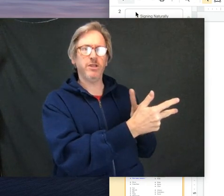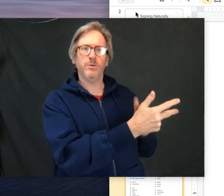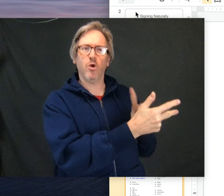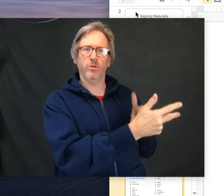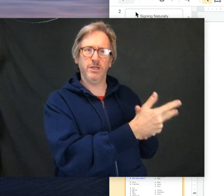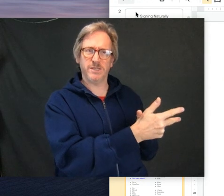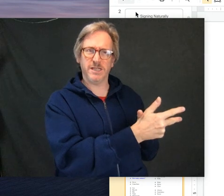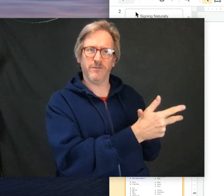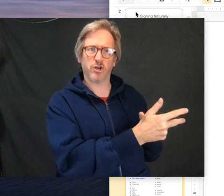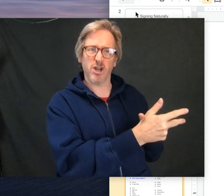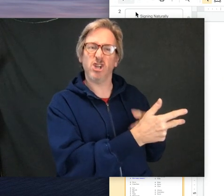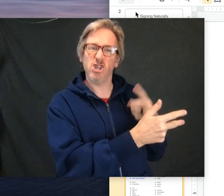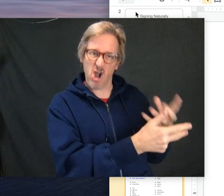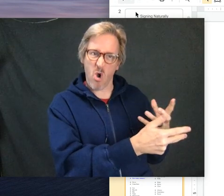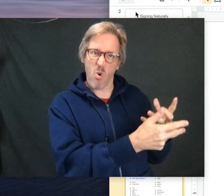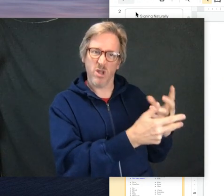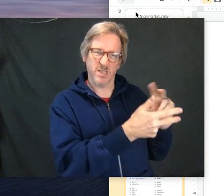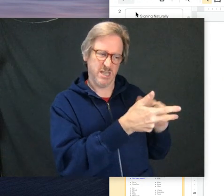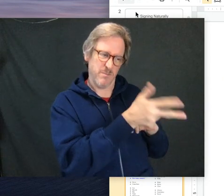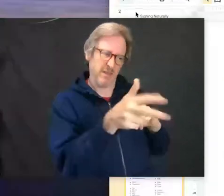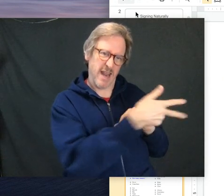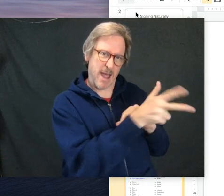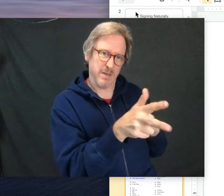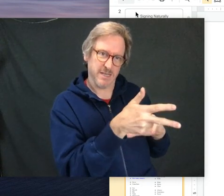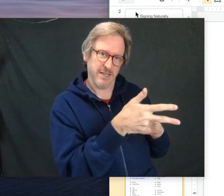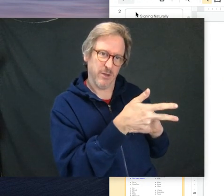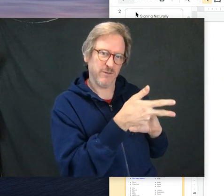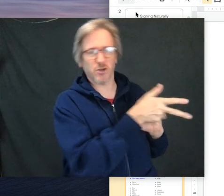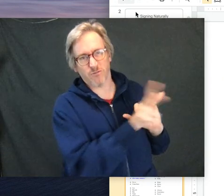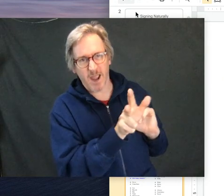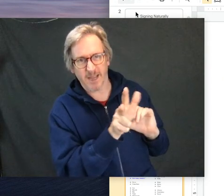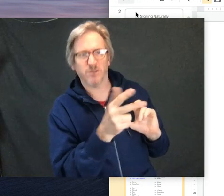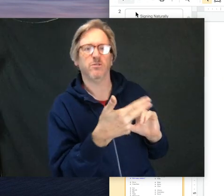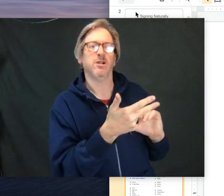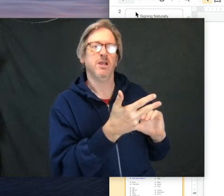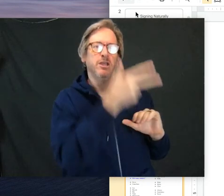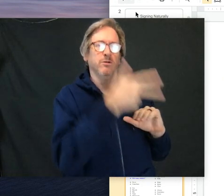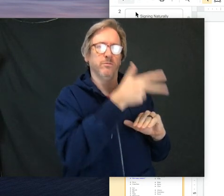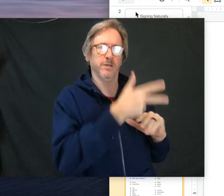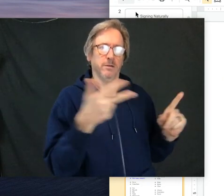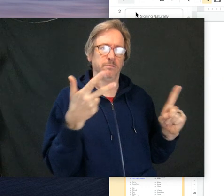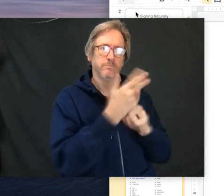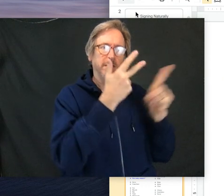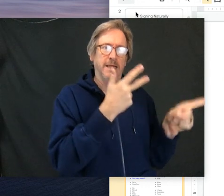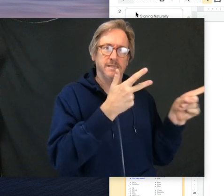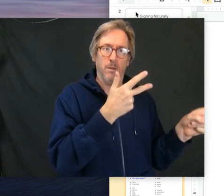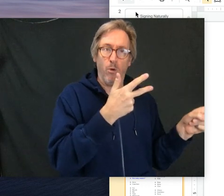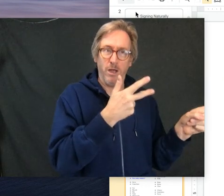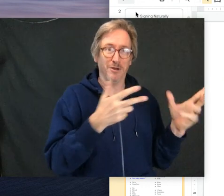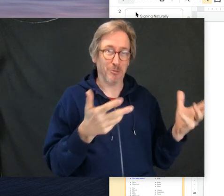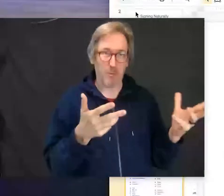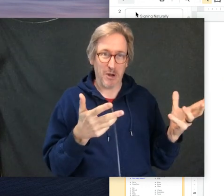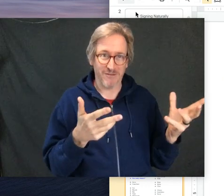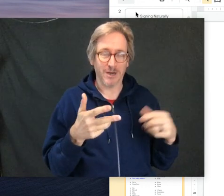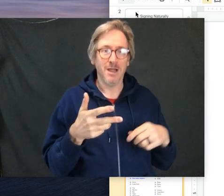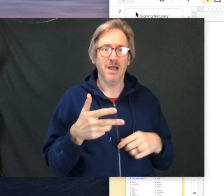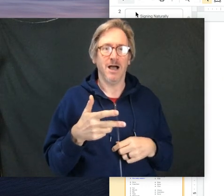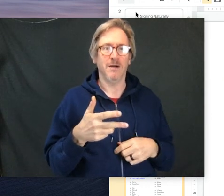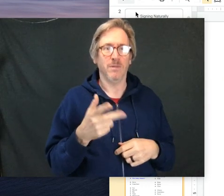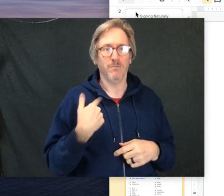Generally, you would only use this if you're going to show something that happens, like you have to turn right, or you hit someone, or